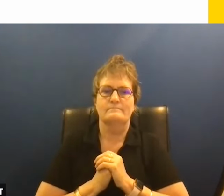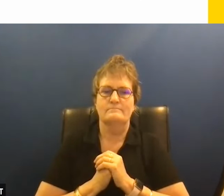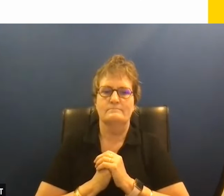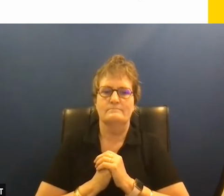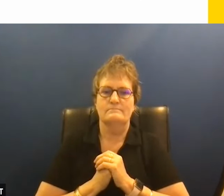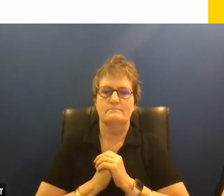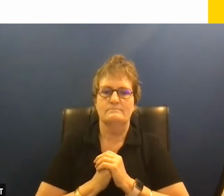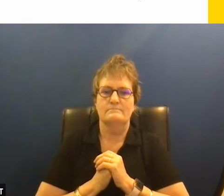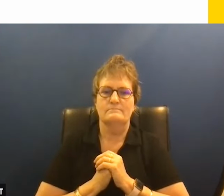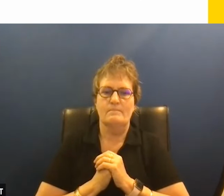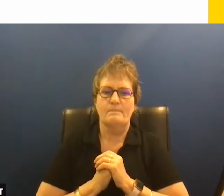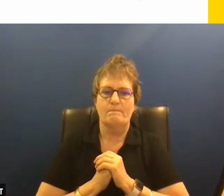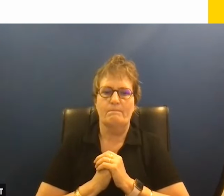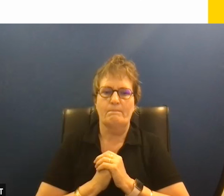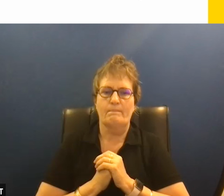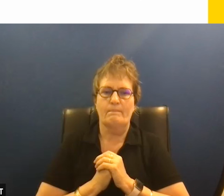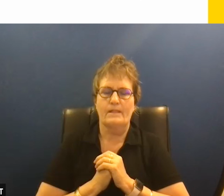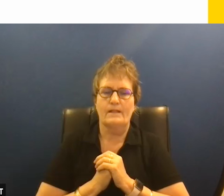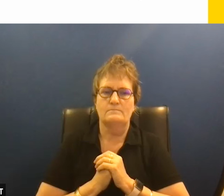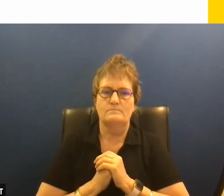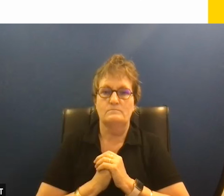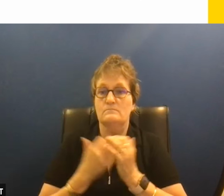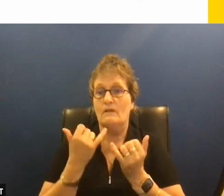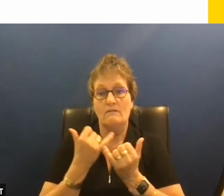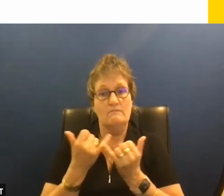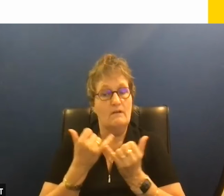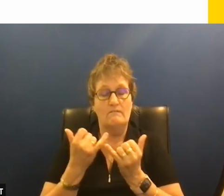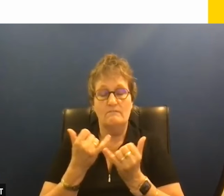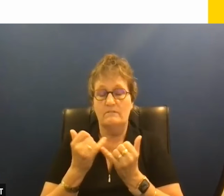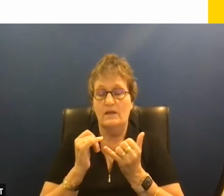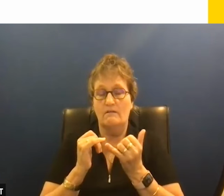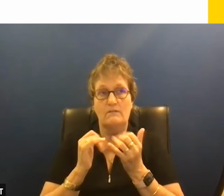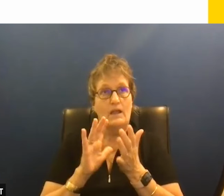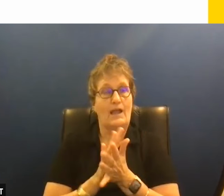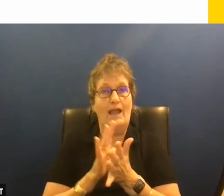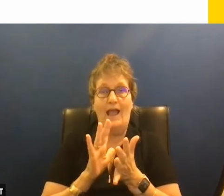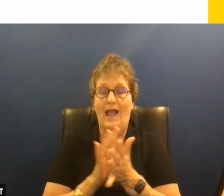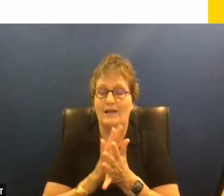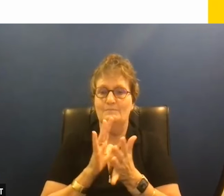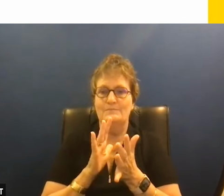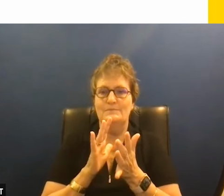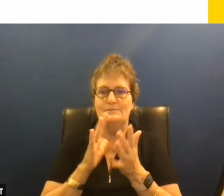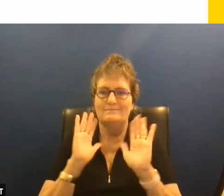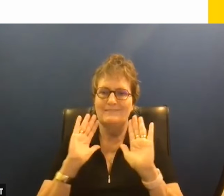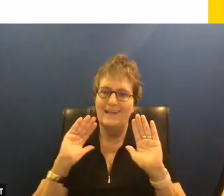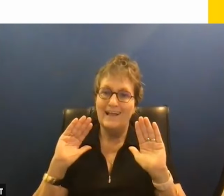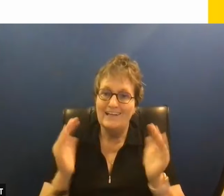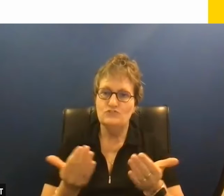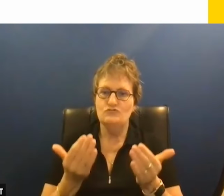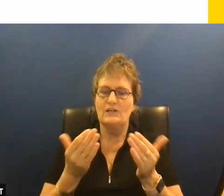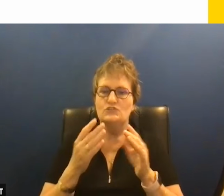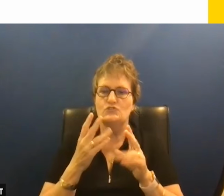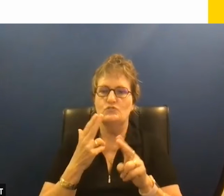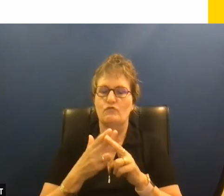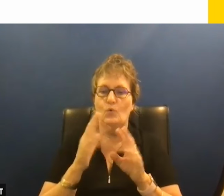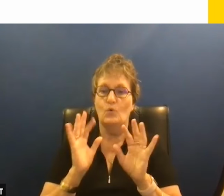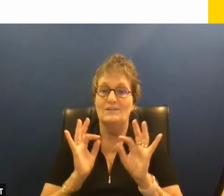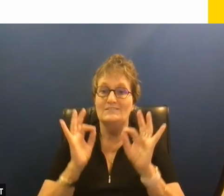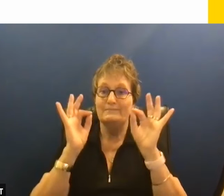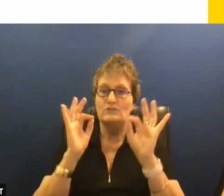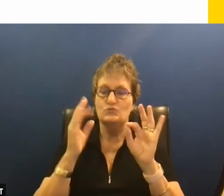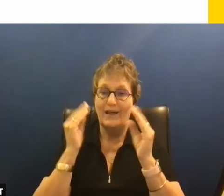work, I'm very glad that the introduction to special education, the course, they used